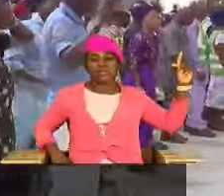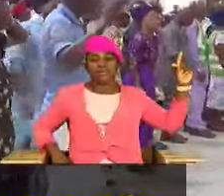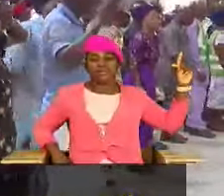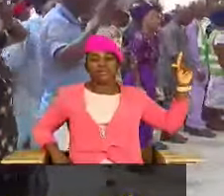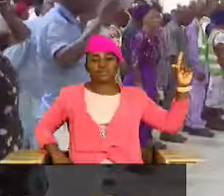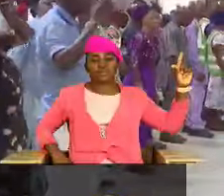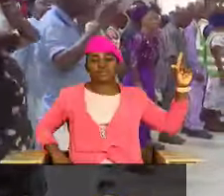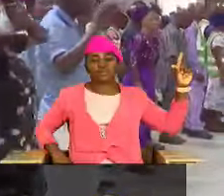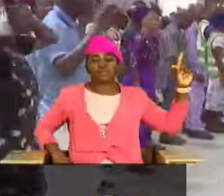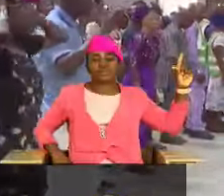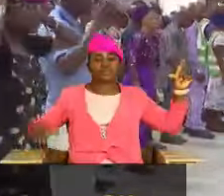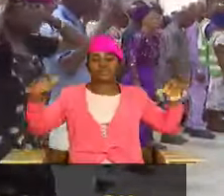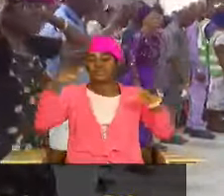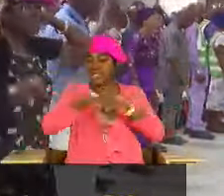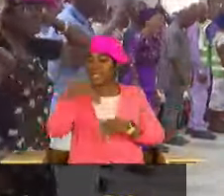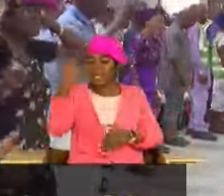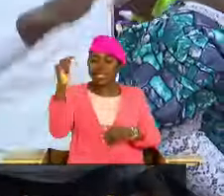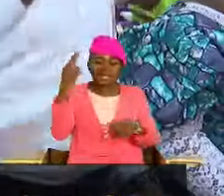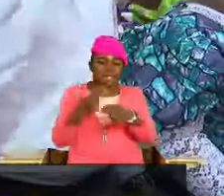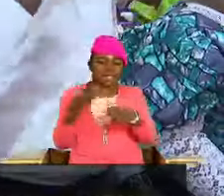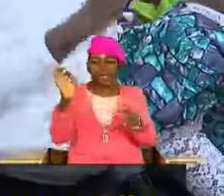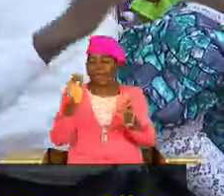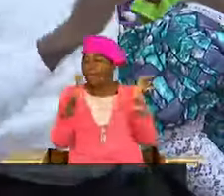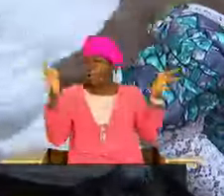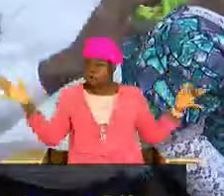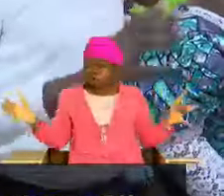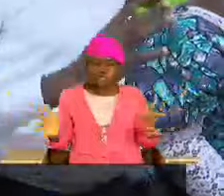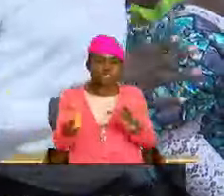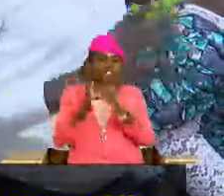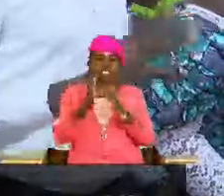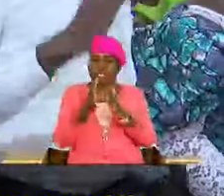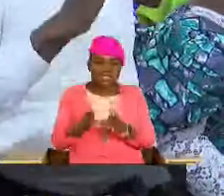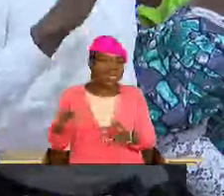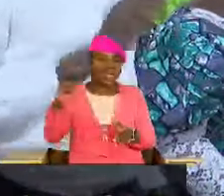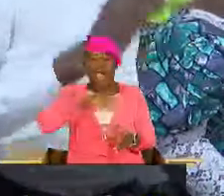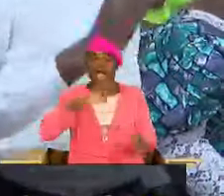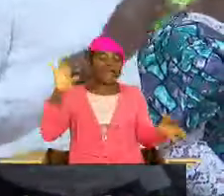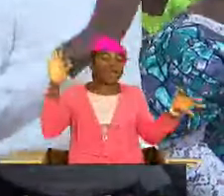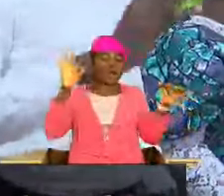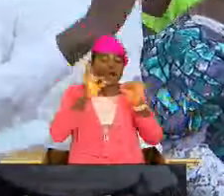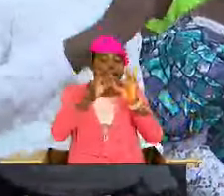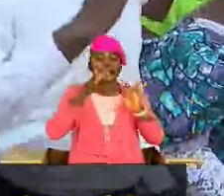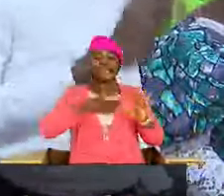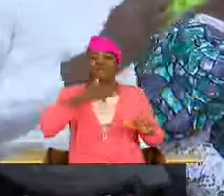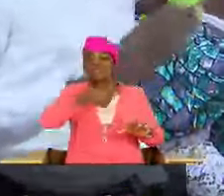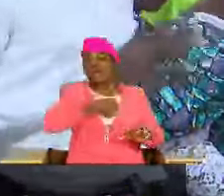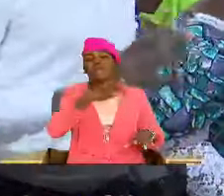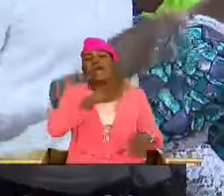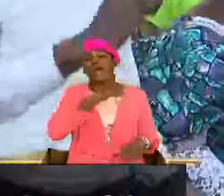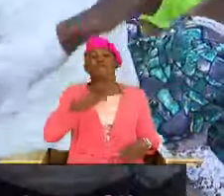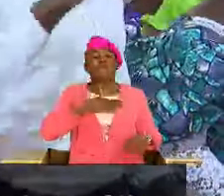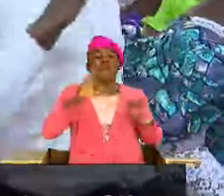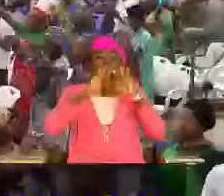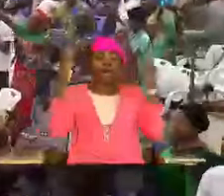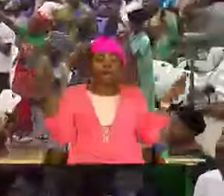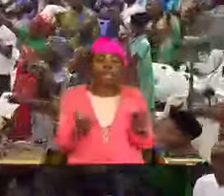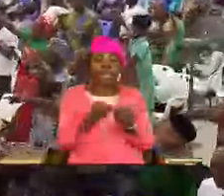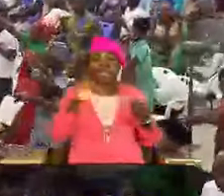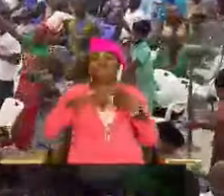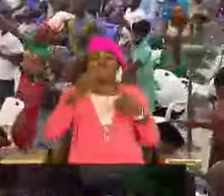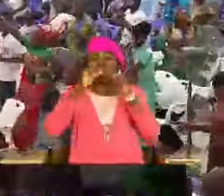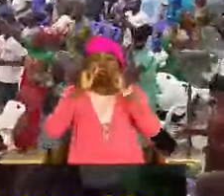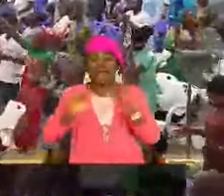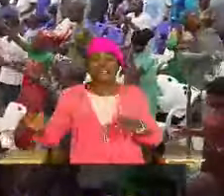Lord in the name of Jesus I connect myself and my